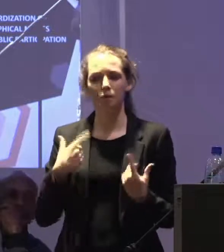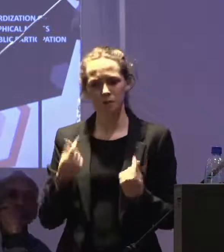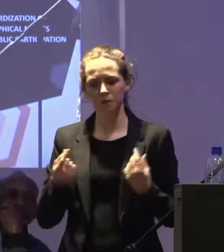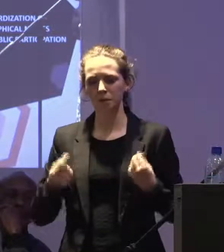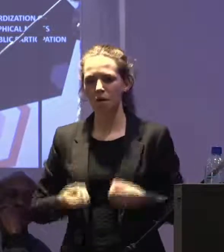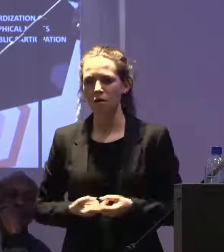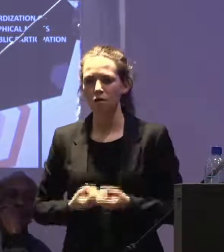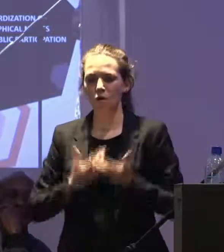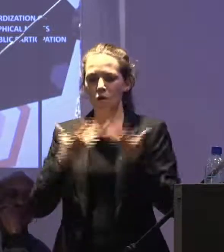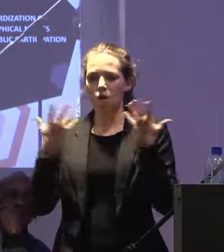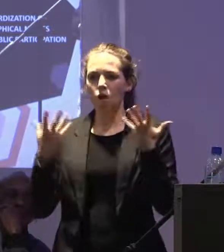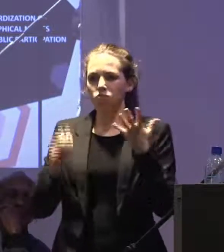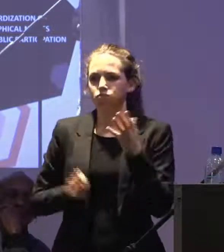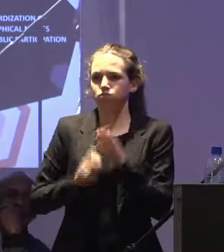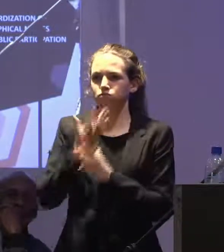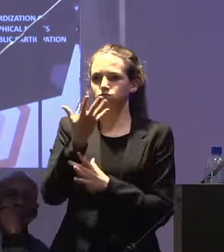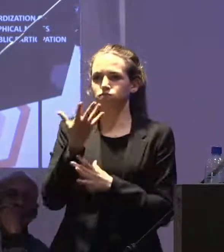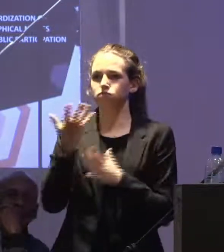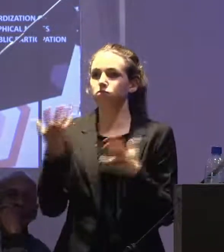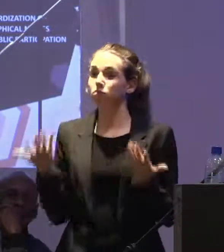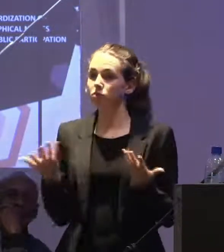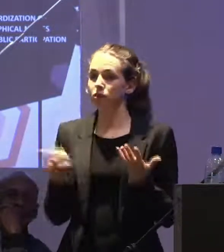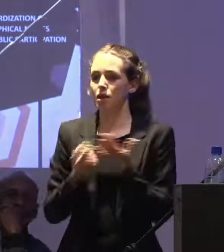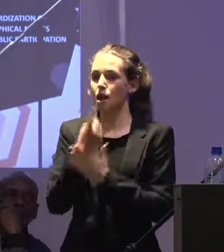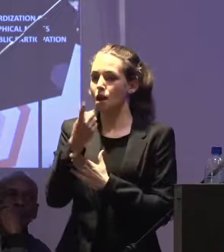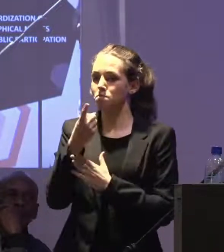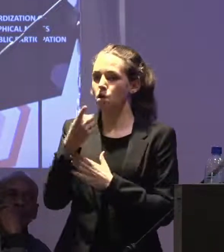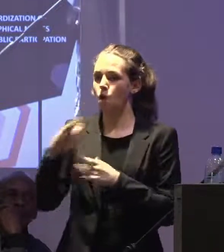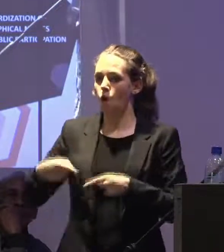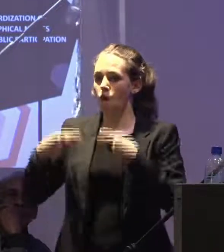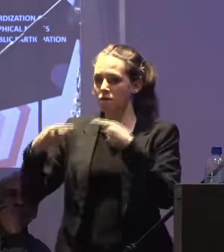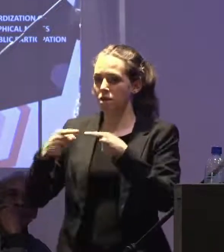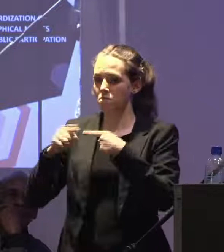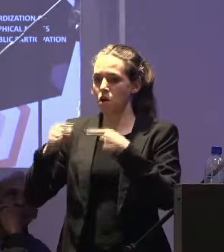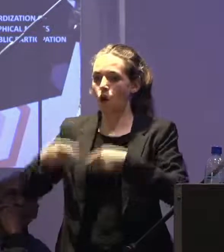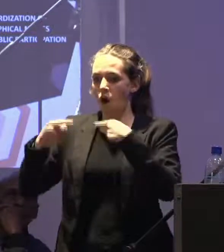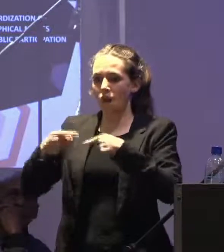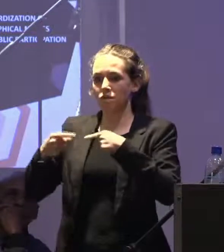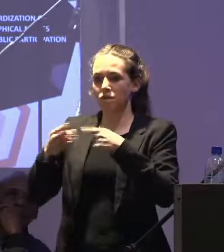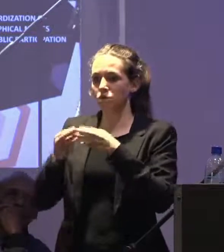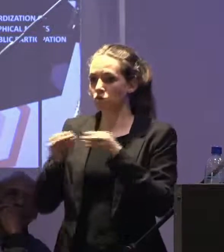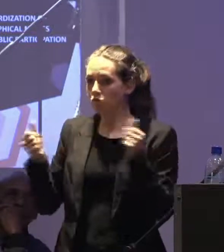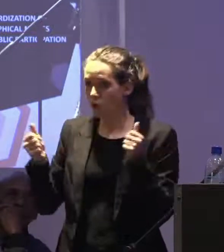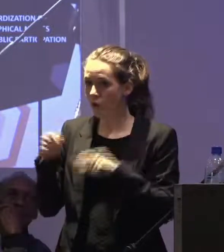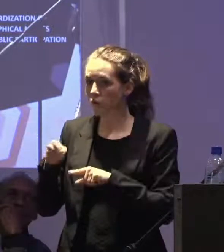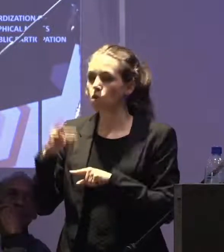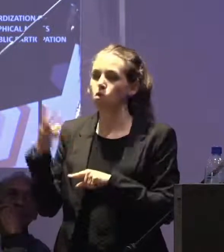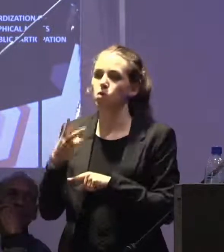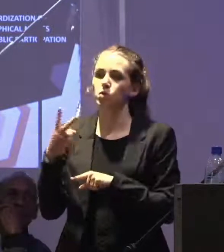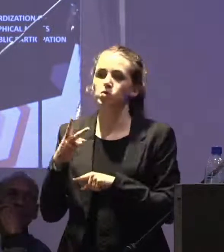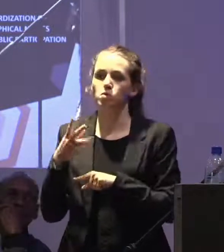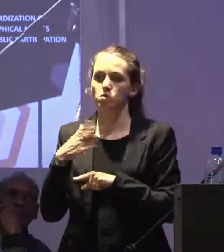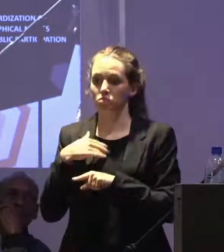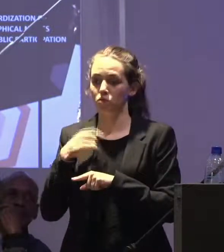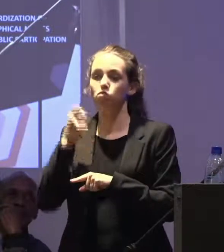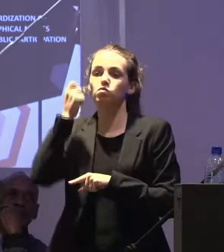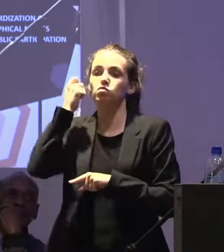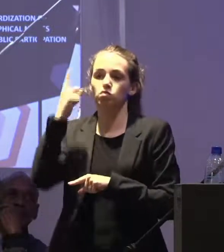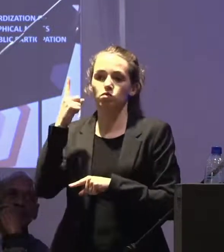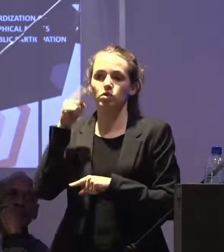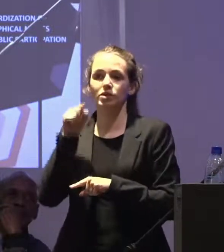thrive in conflict, but conflict resolution is something that we took away from